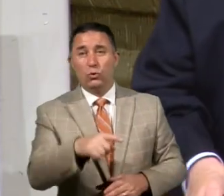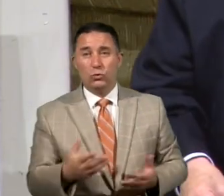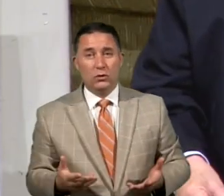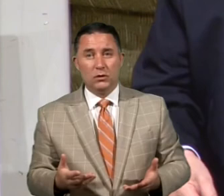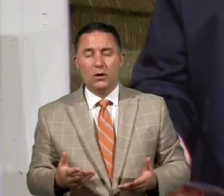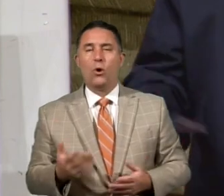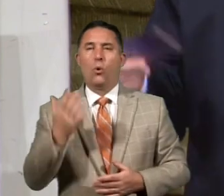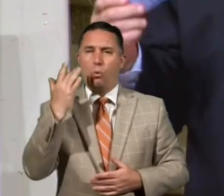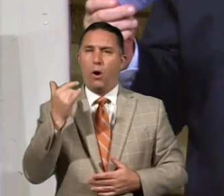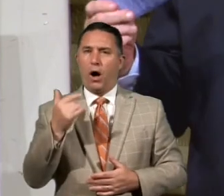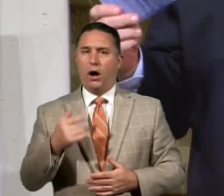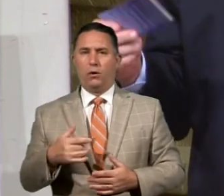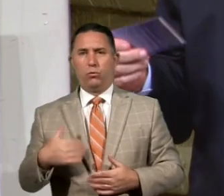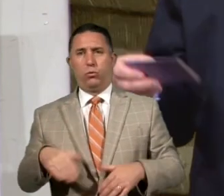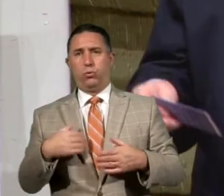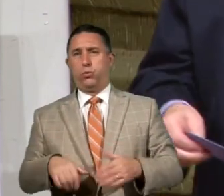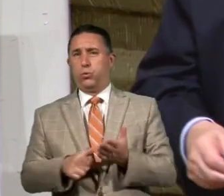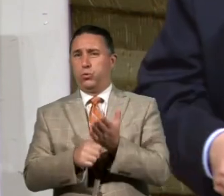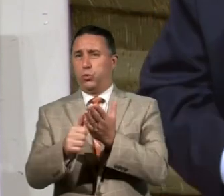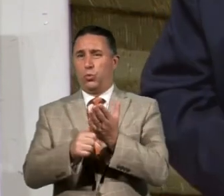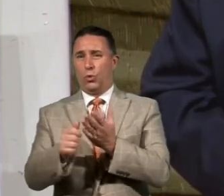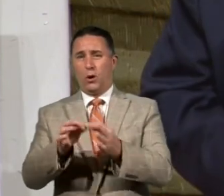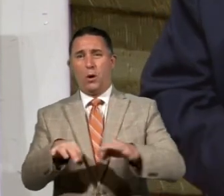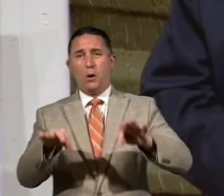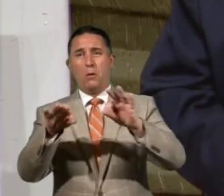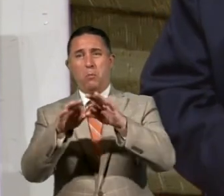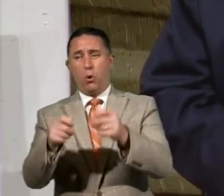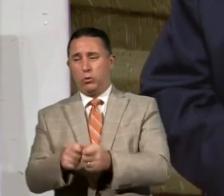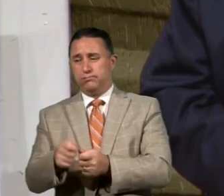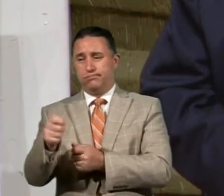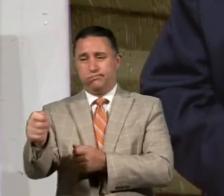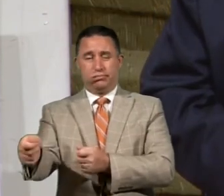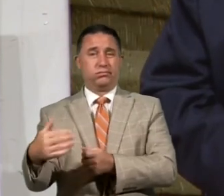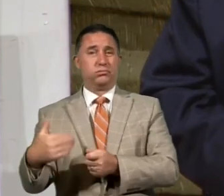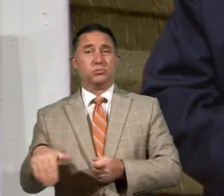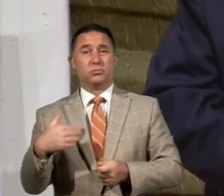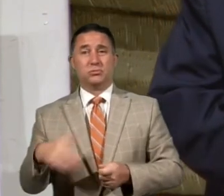And that's why this is so critical.